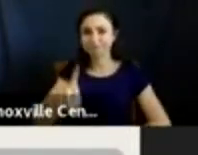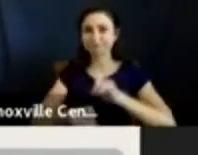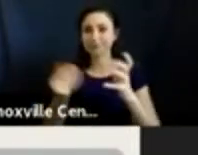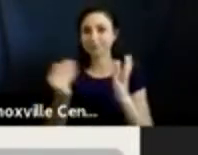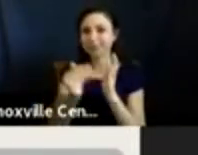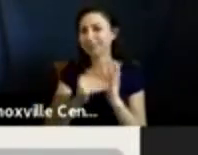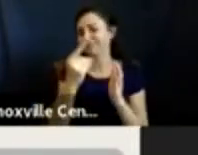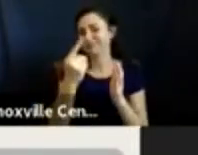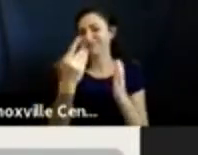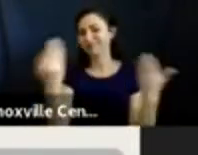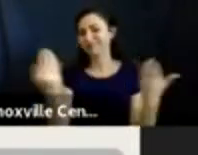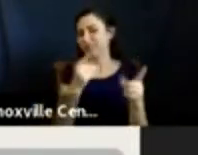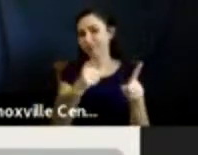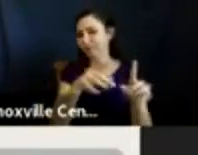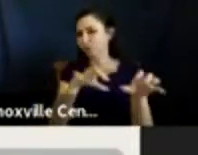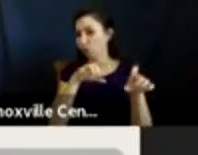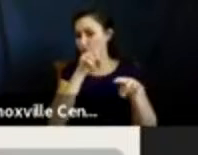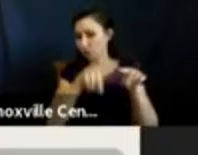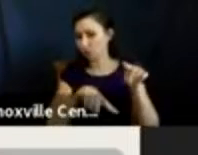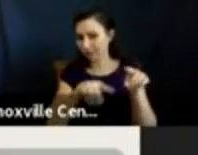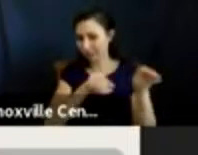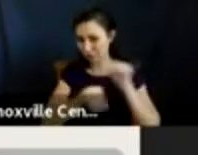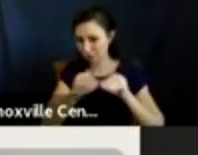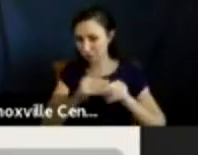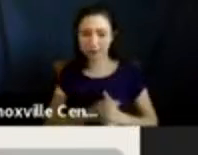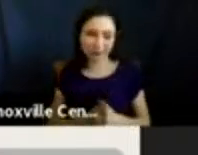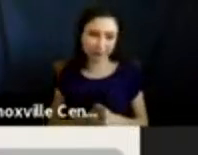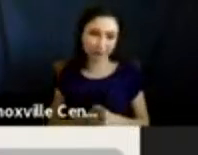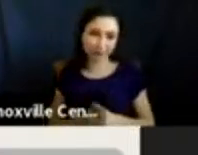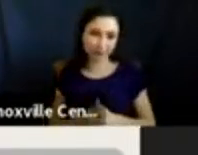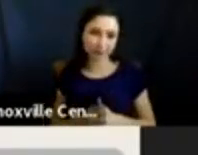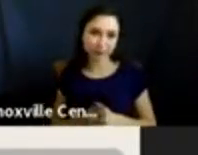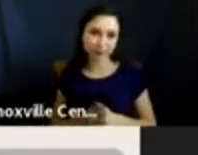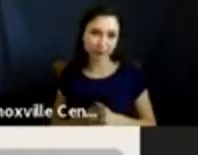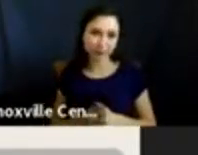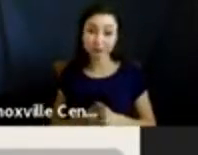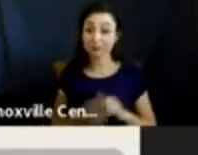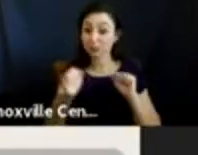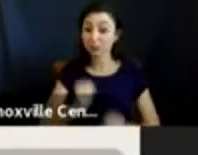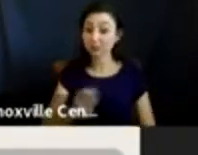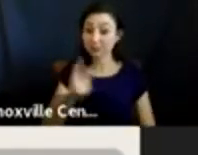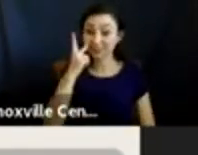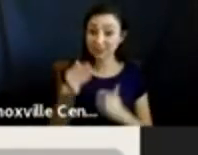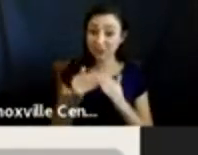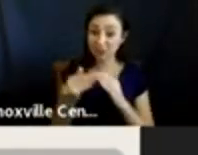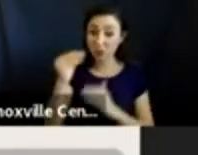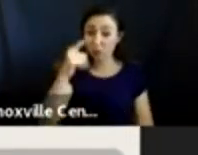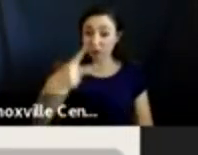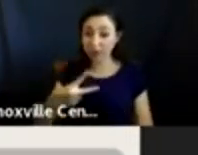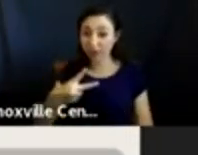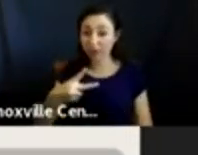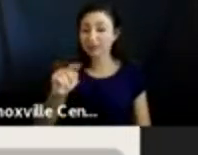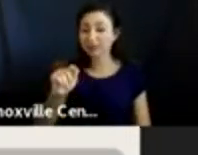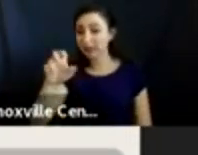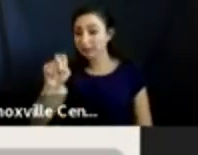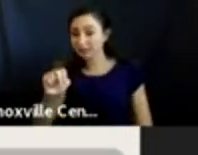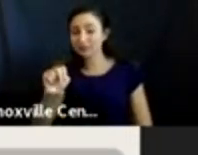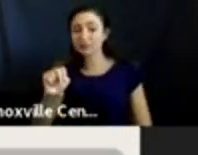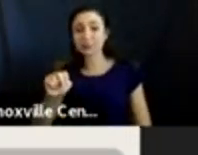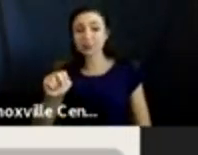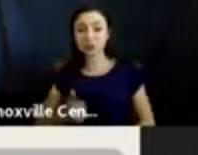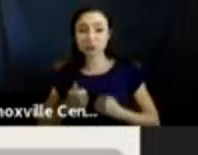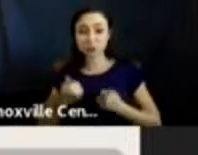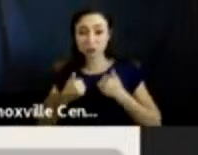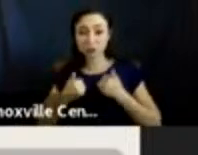image. So you can see that over half of Tennesseans report that they